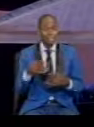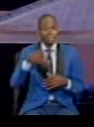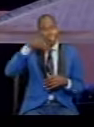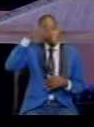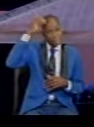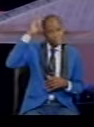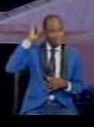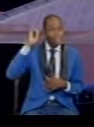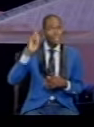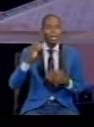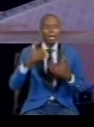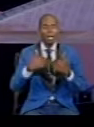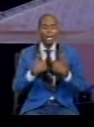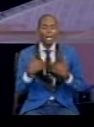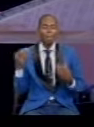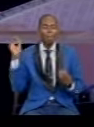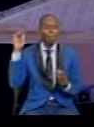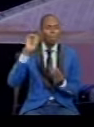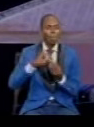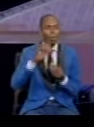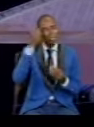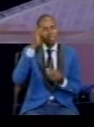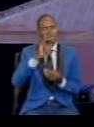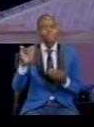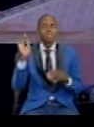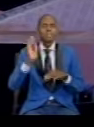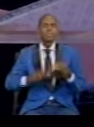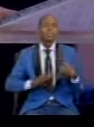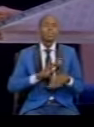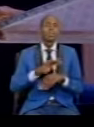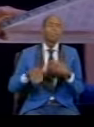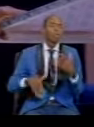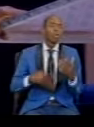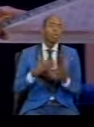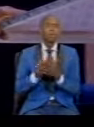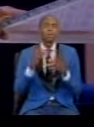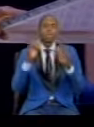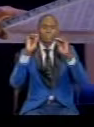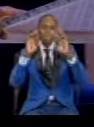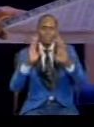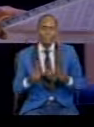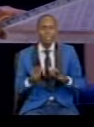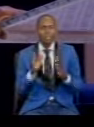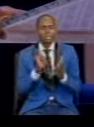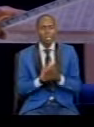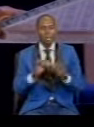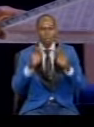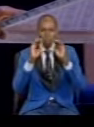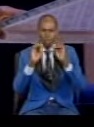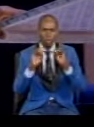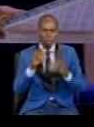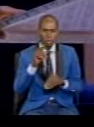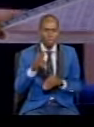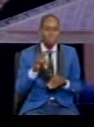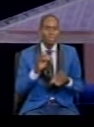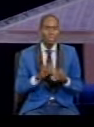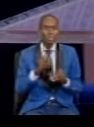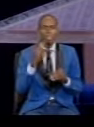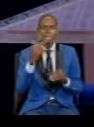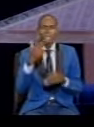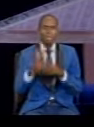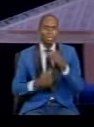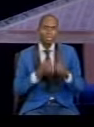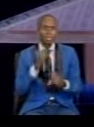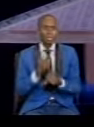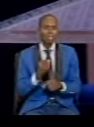became, he had more understanding than all the teachers that taught him in the 3-year course.